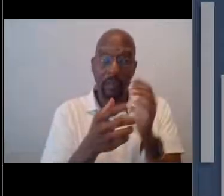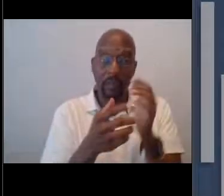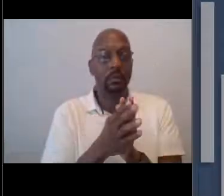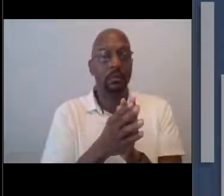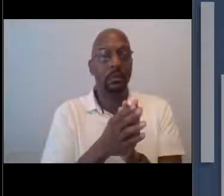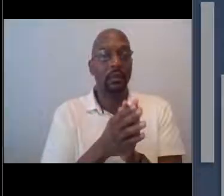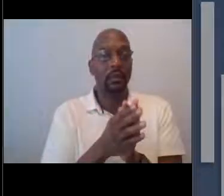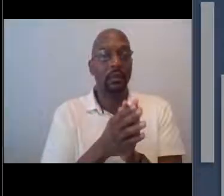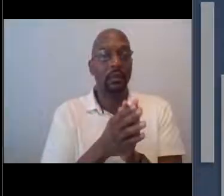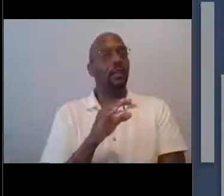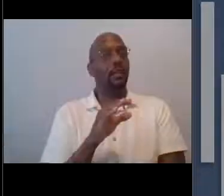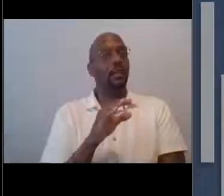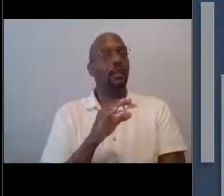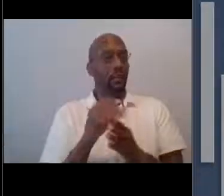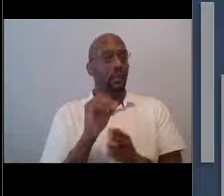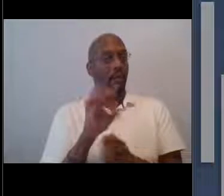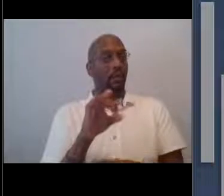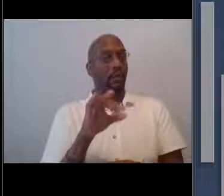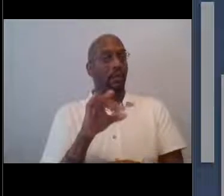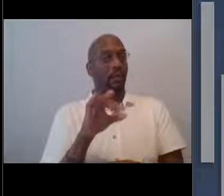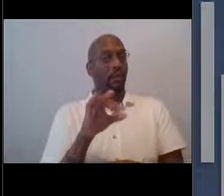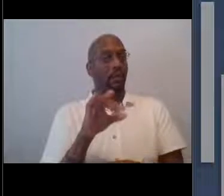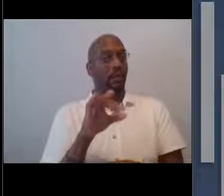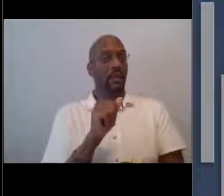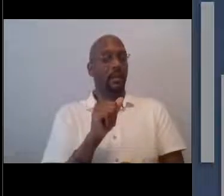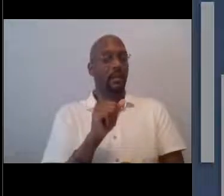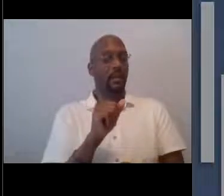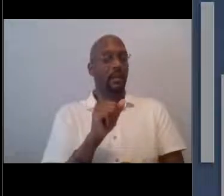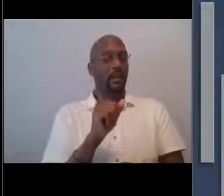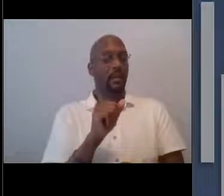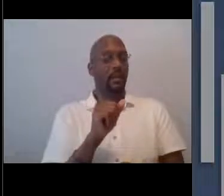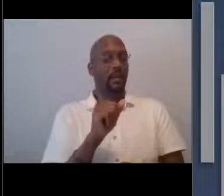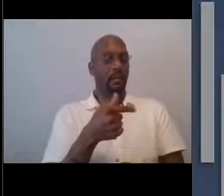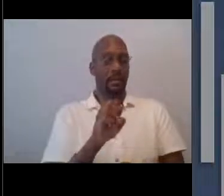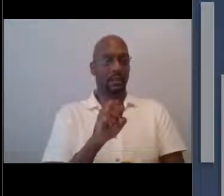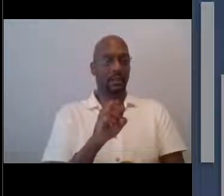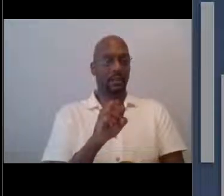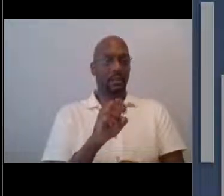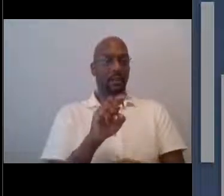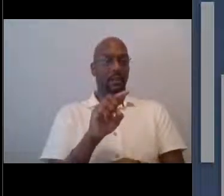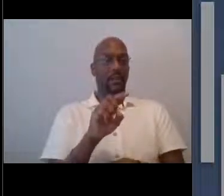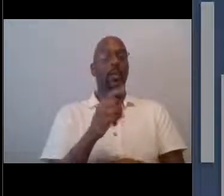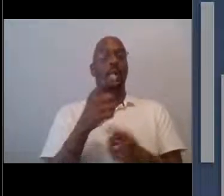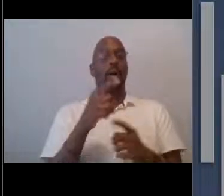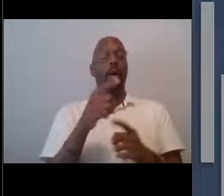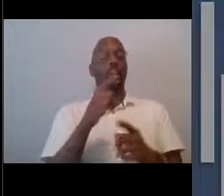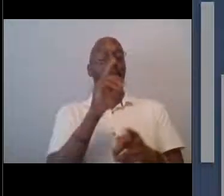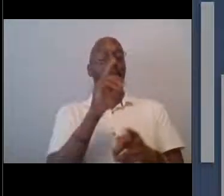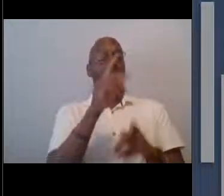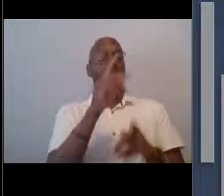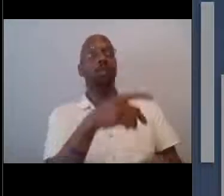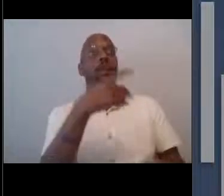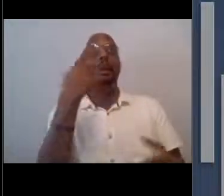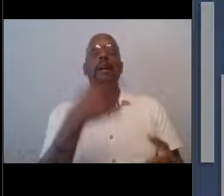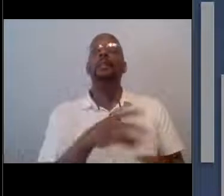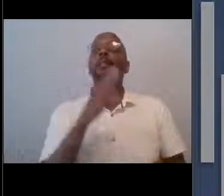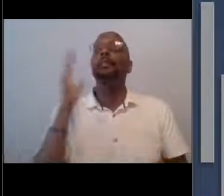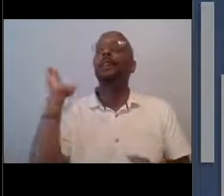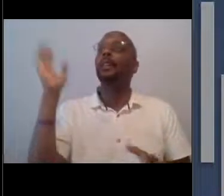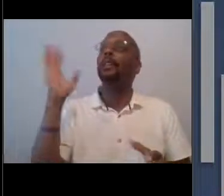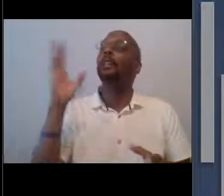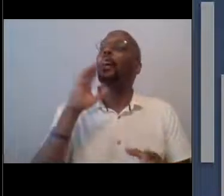director of Active SGV burst into tears when he was talking about how much this is